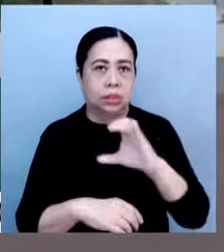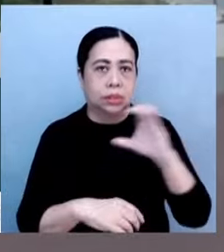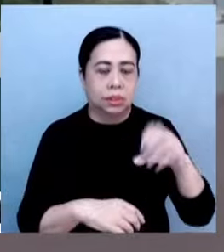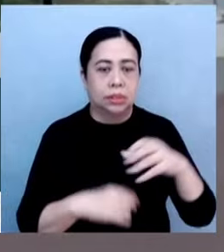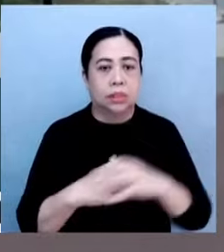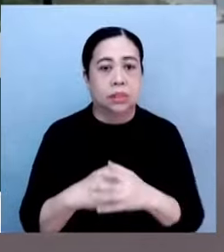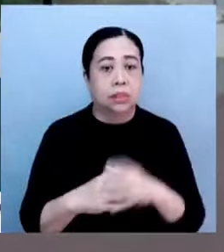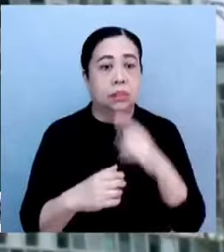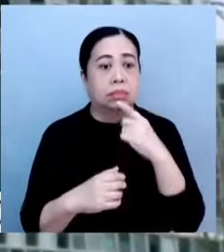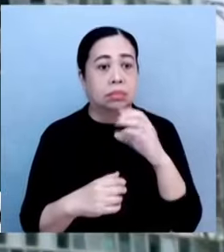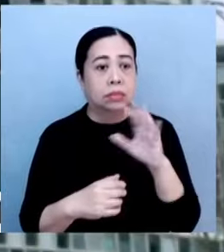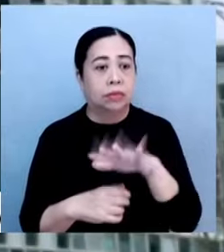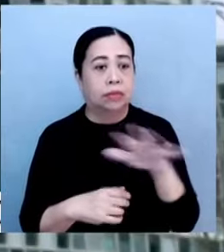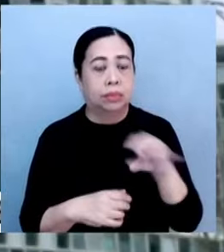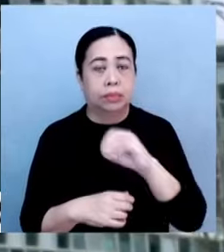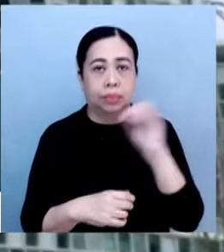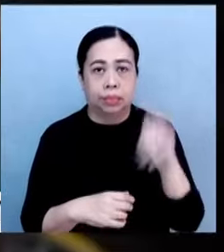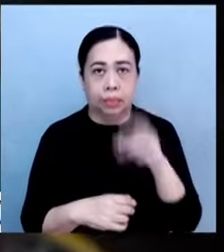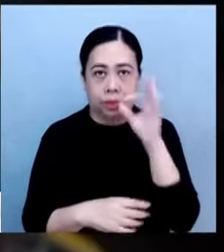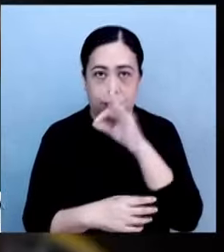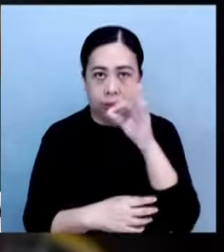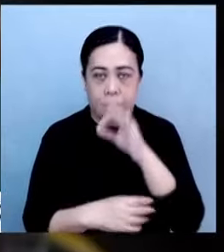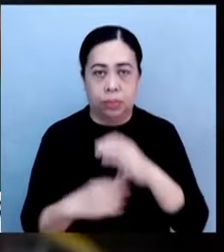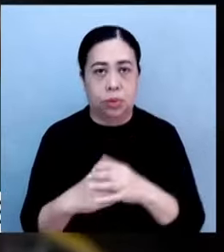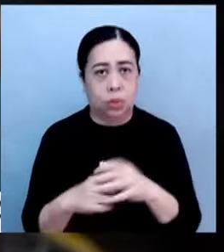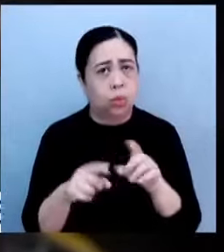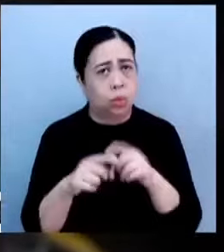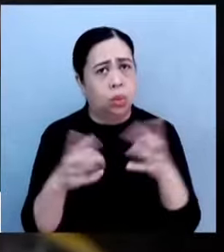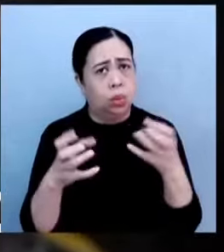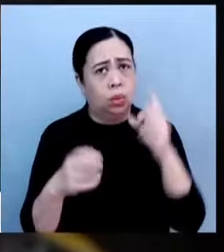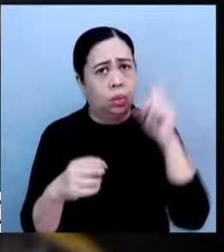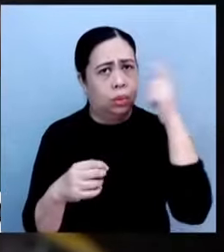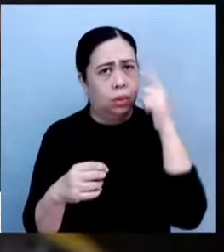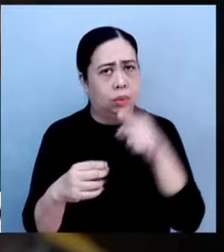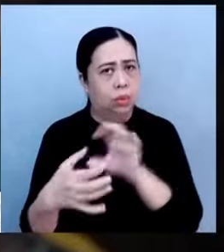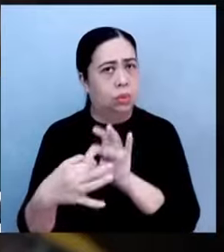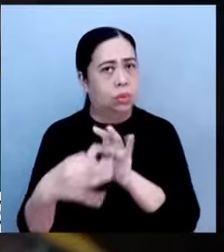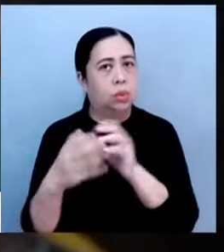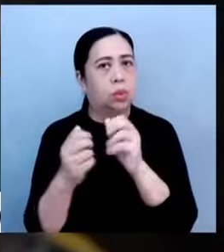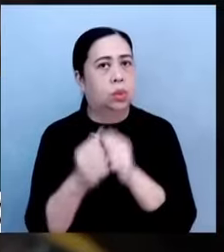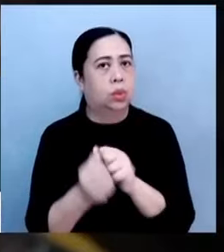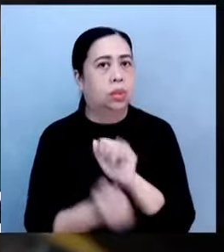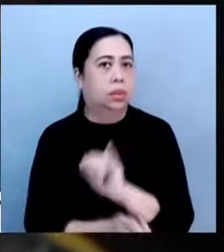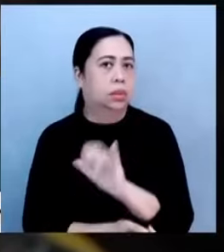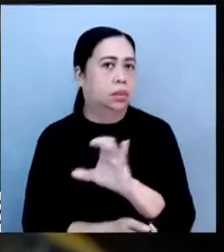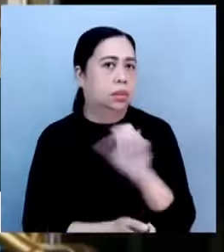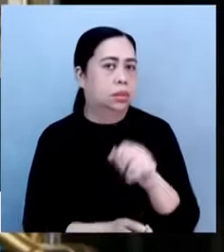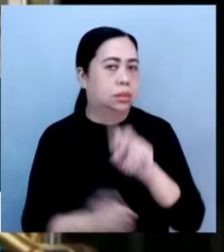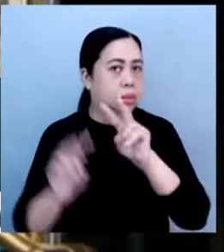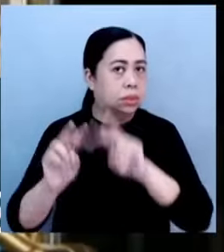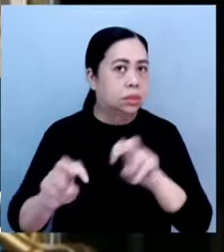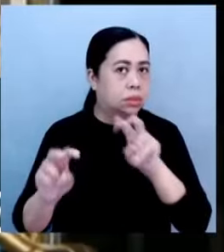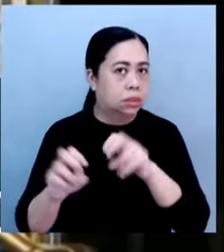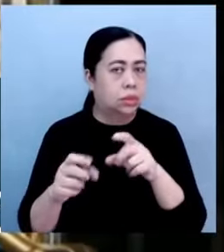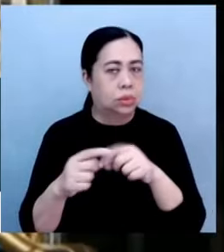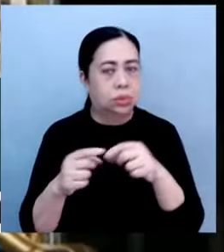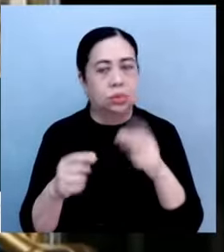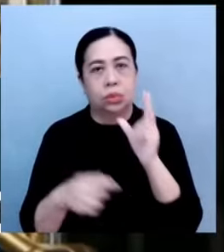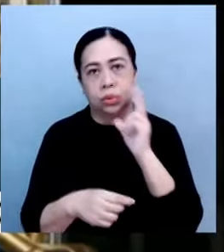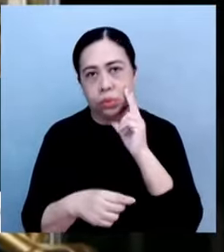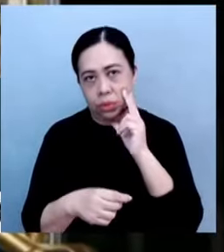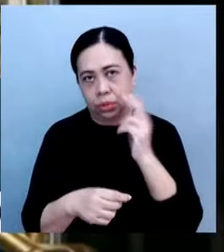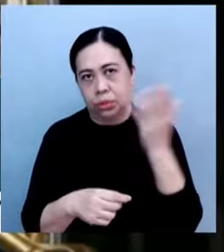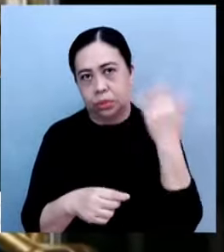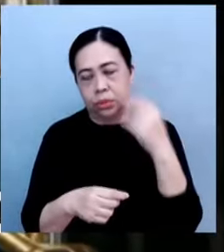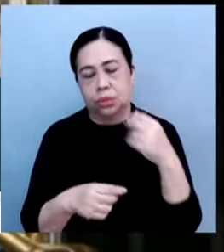shows 55% of Filipinos also want government to cooperate with the ICC's probe into the Duterte